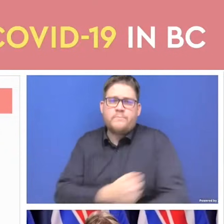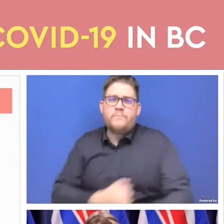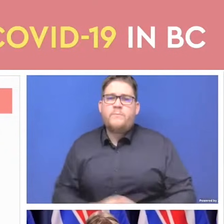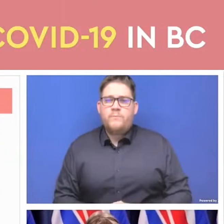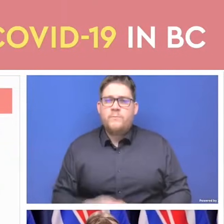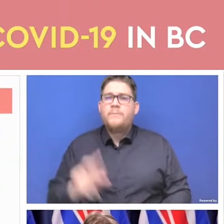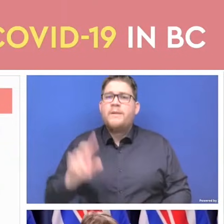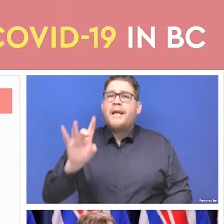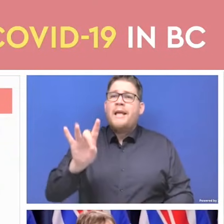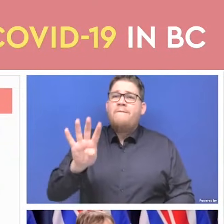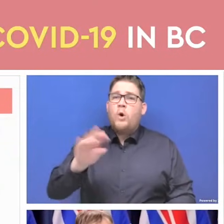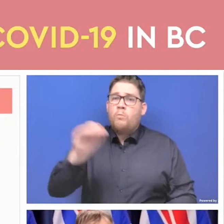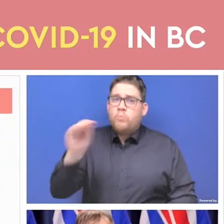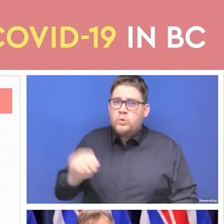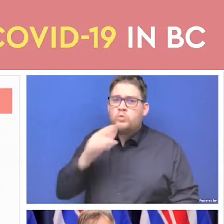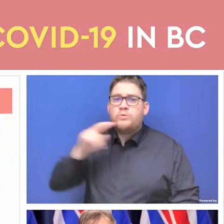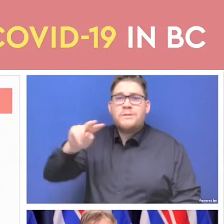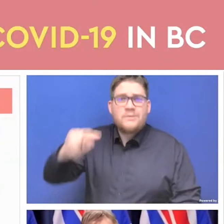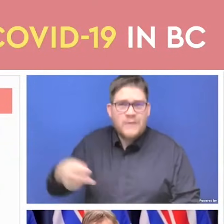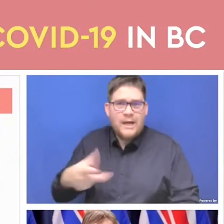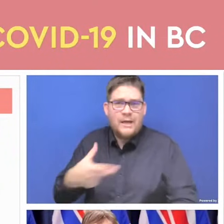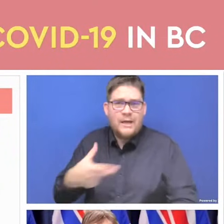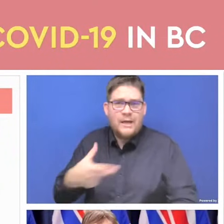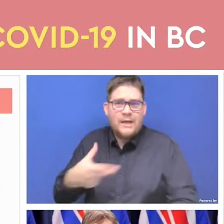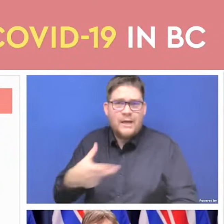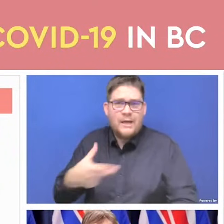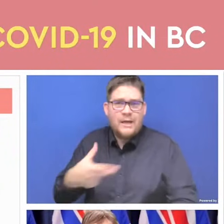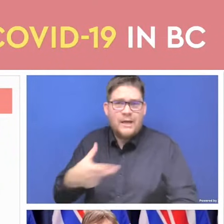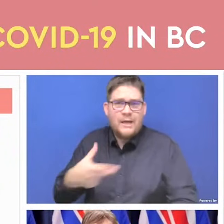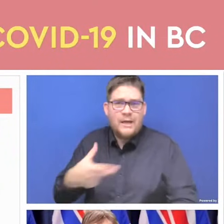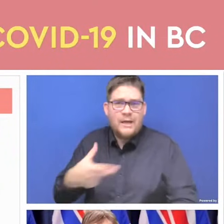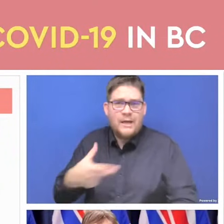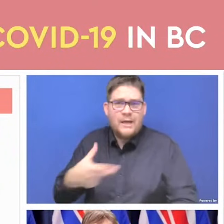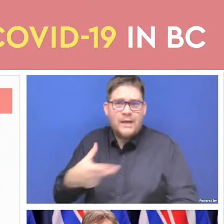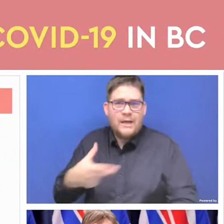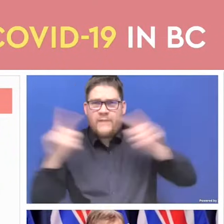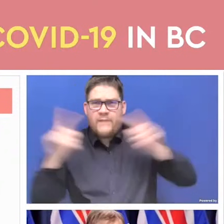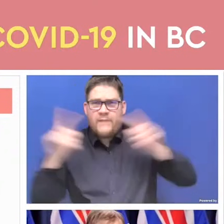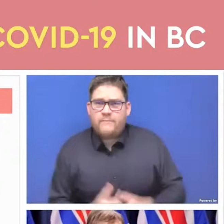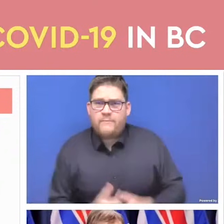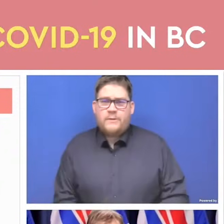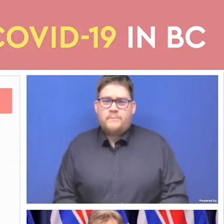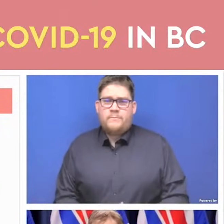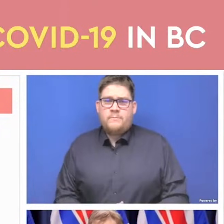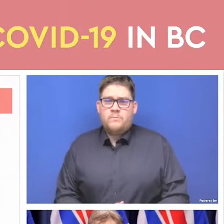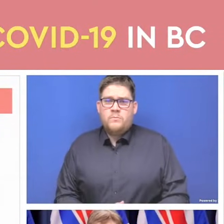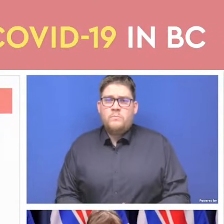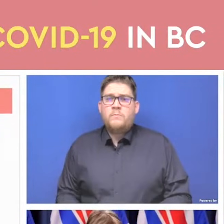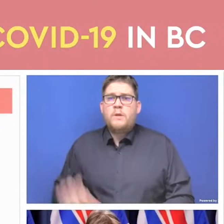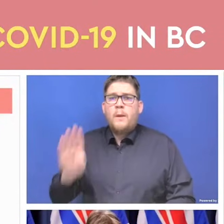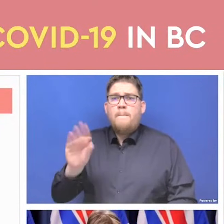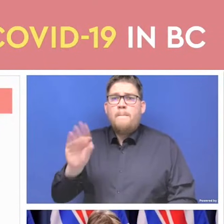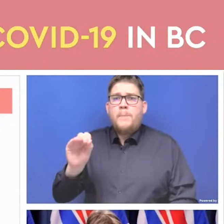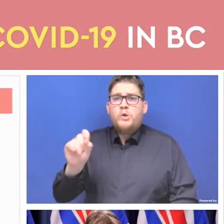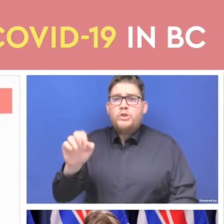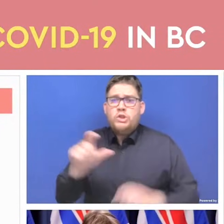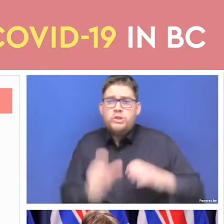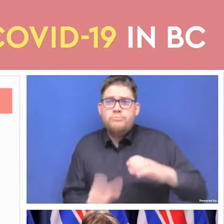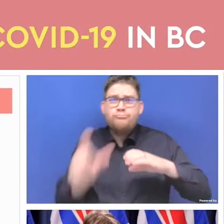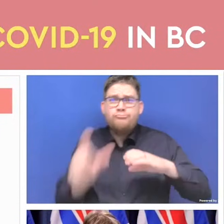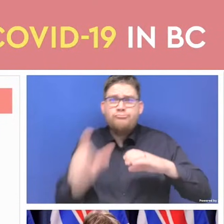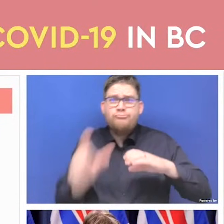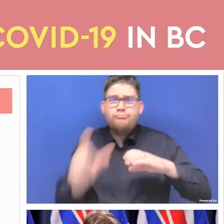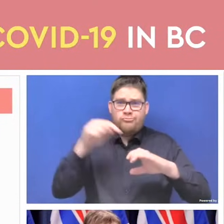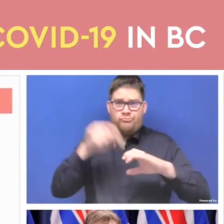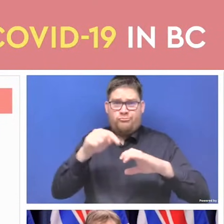dose 2. So as we look to delivering the booster plan, we can build on that success, build on our learnings, the expertise